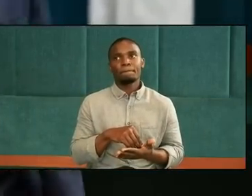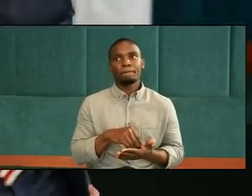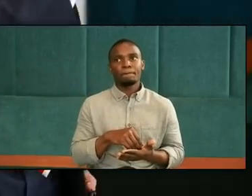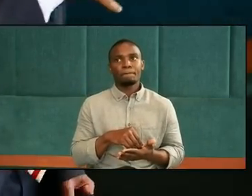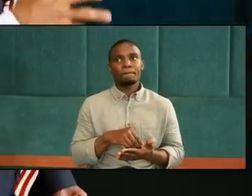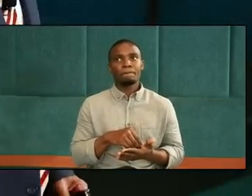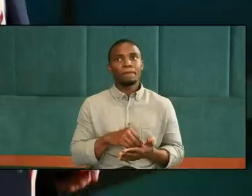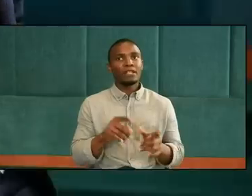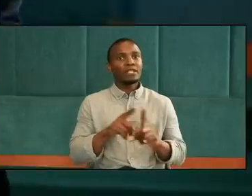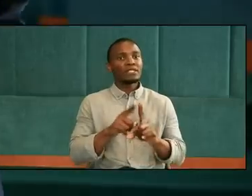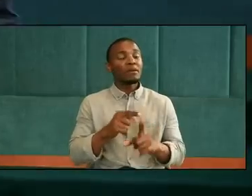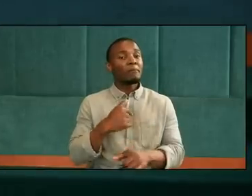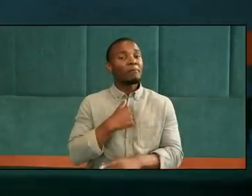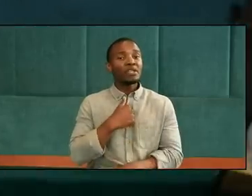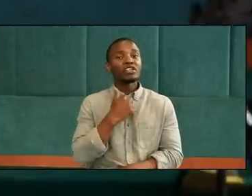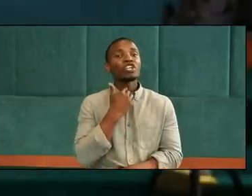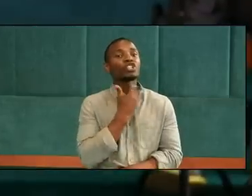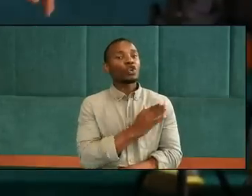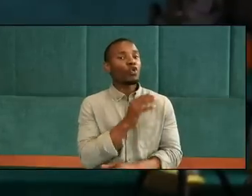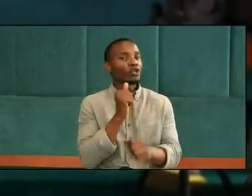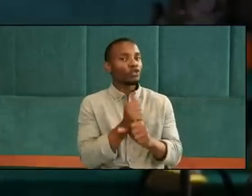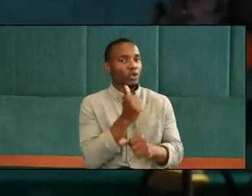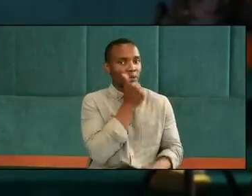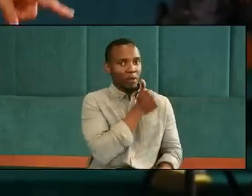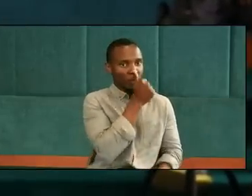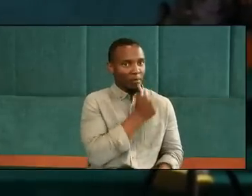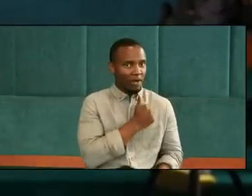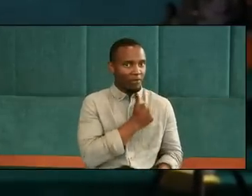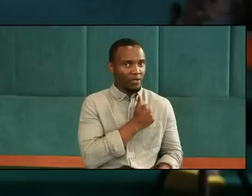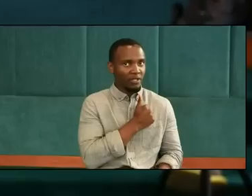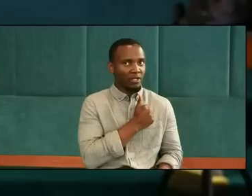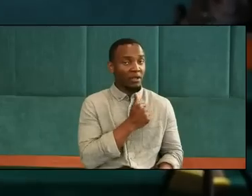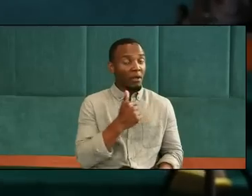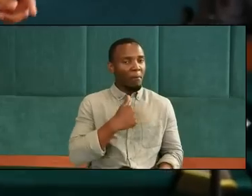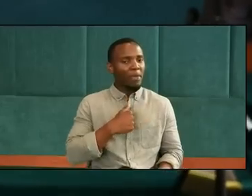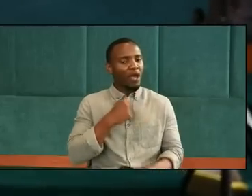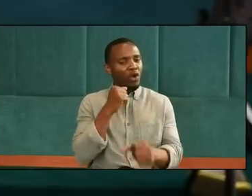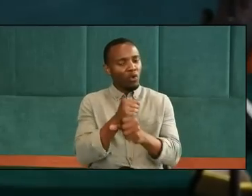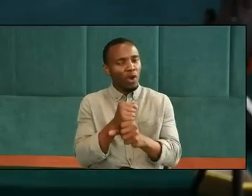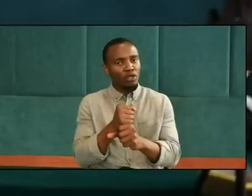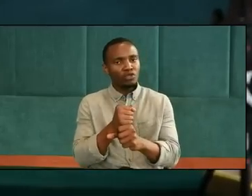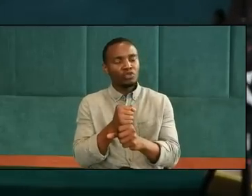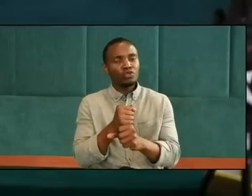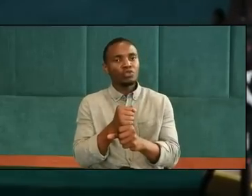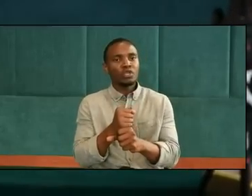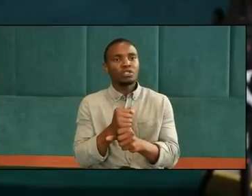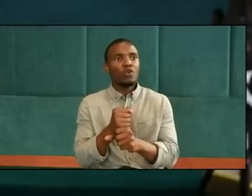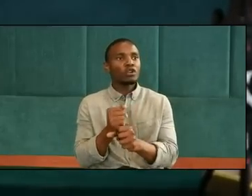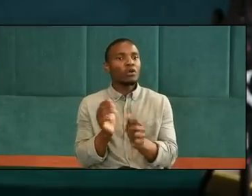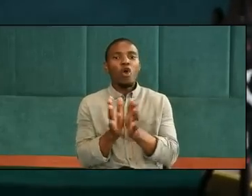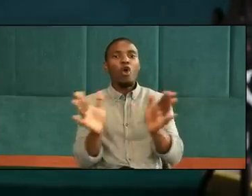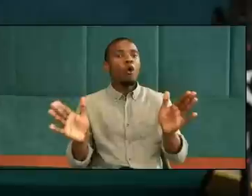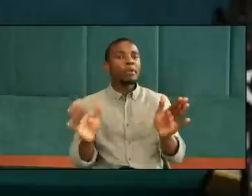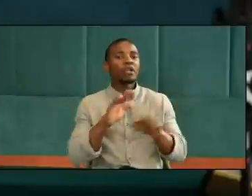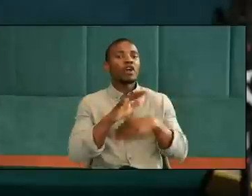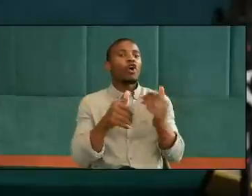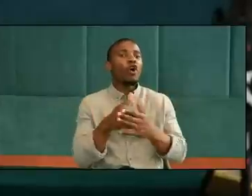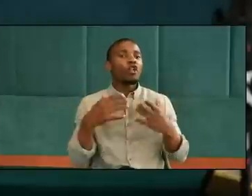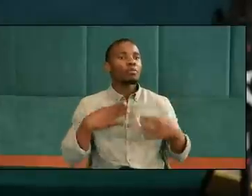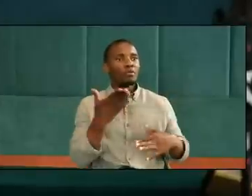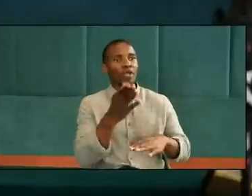I just don't want to do it privately, as you did it with the disciples around Peter. I want everybody around this church and everybody to